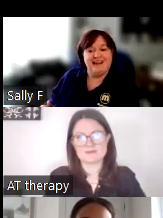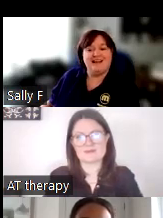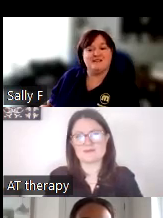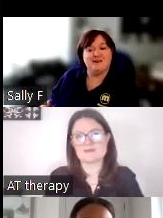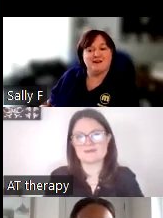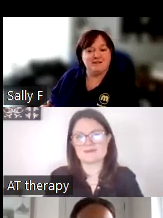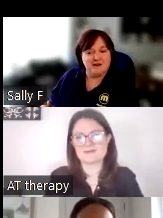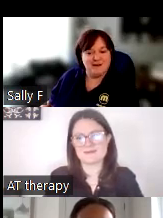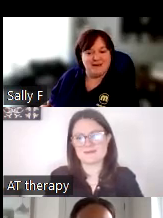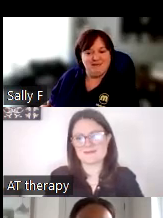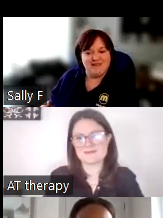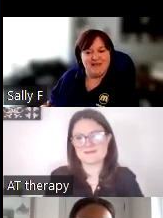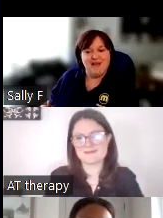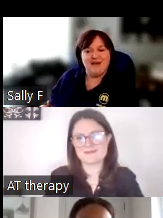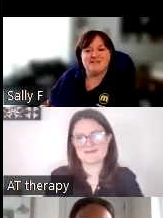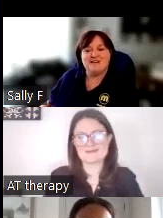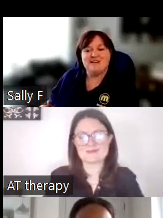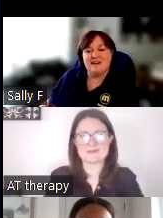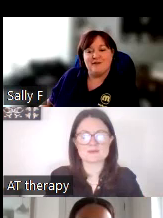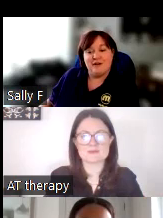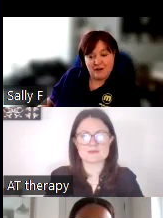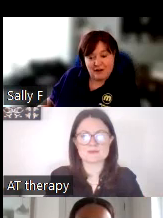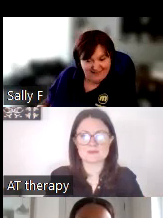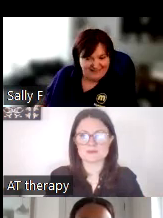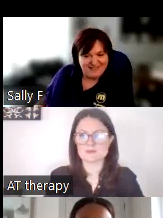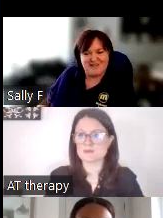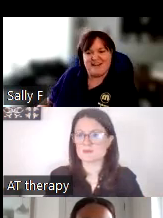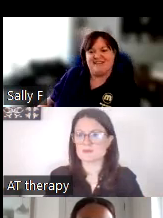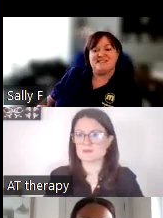Catherine, and Ton for Tony. The study